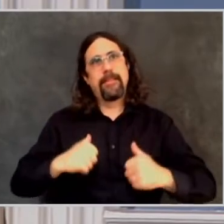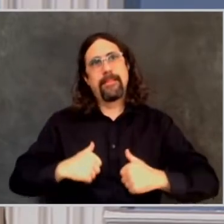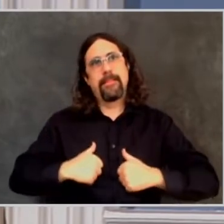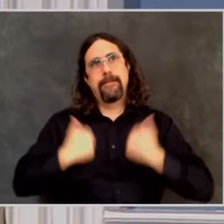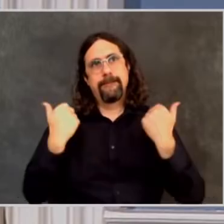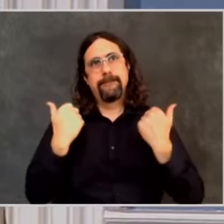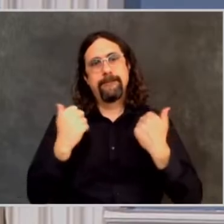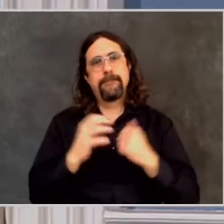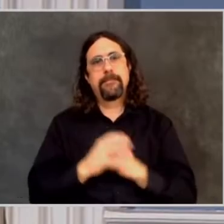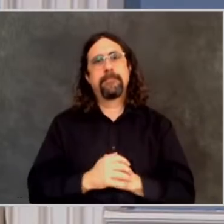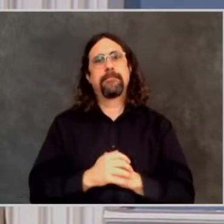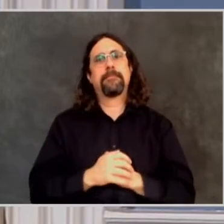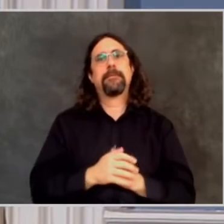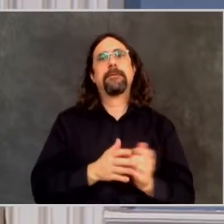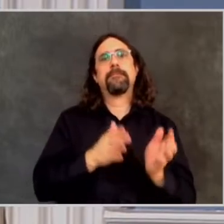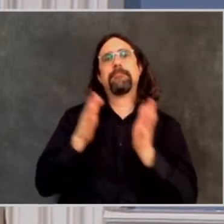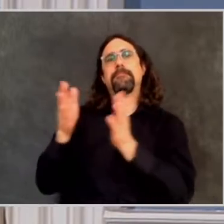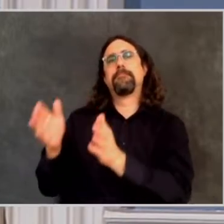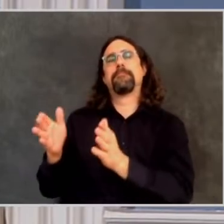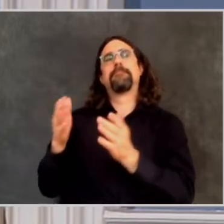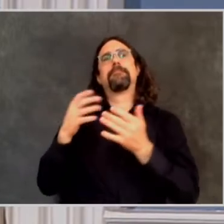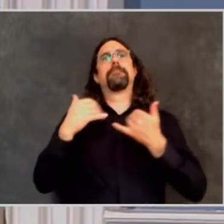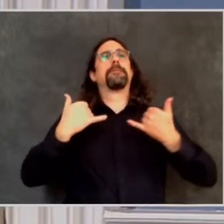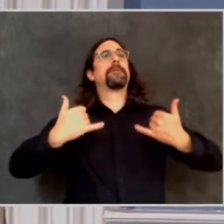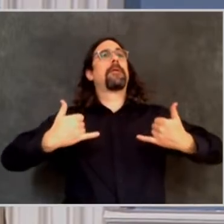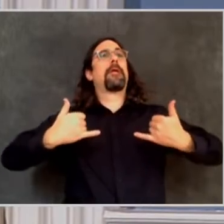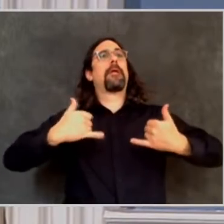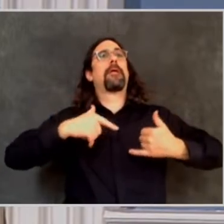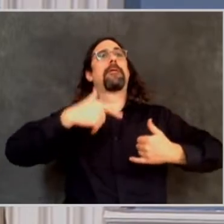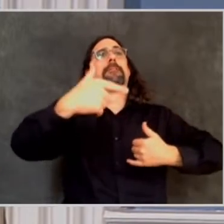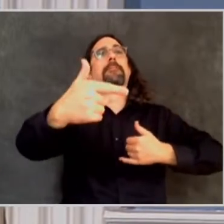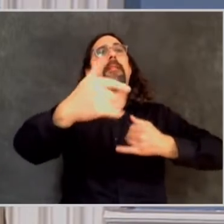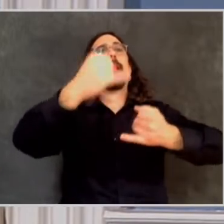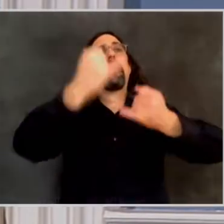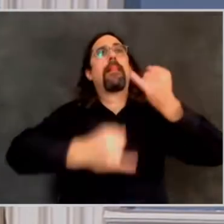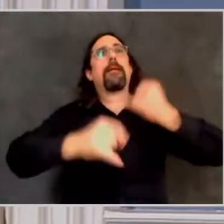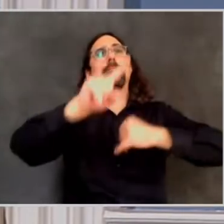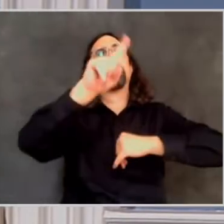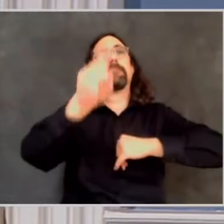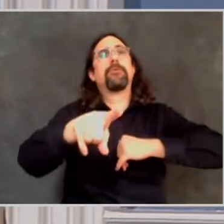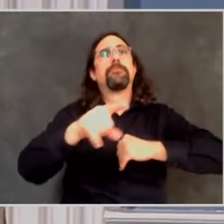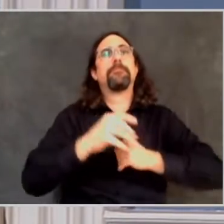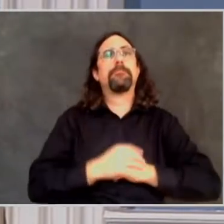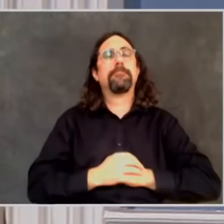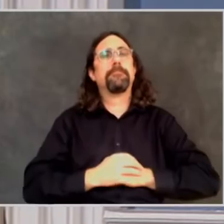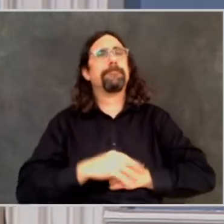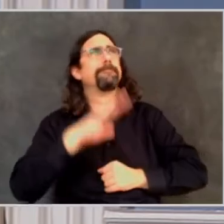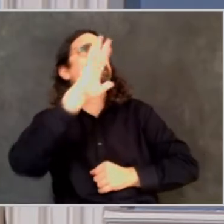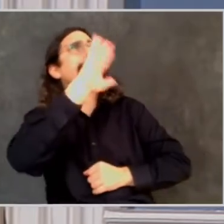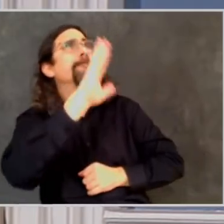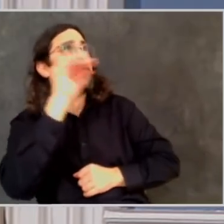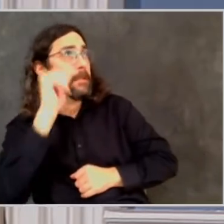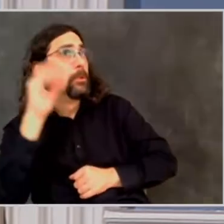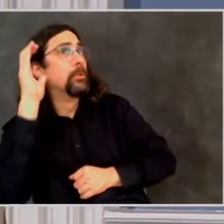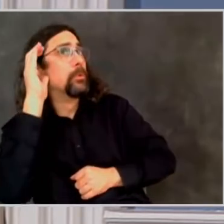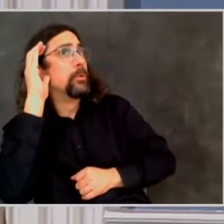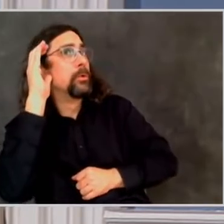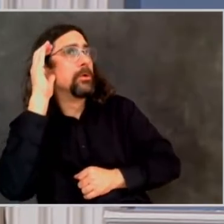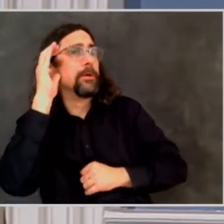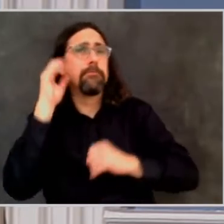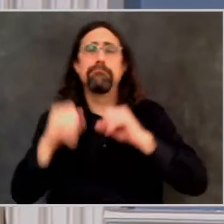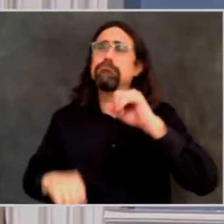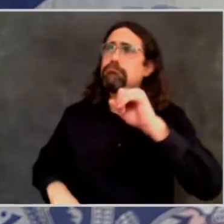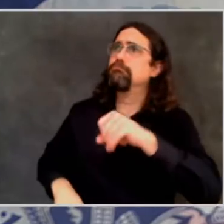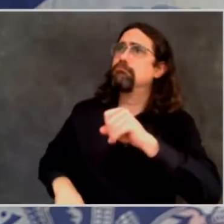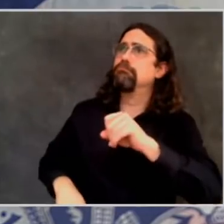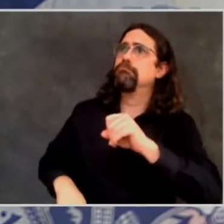Mary? Thanks for, hi, can you hear me? Yeah. Yeah, hi. I have two questions. The first is